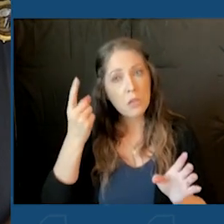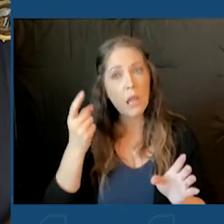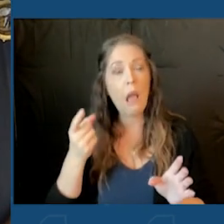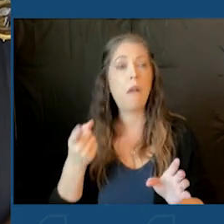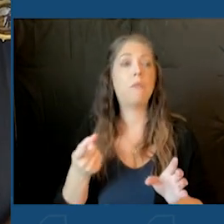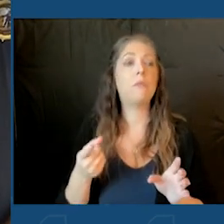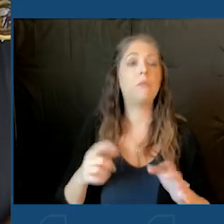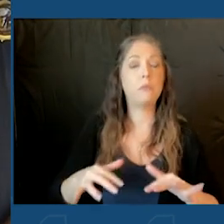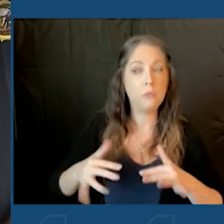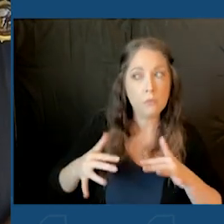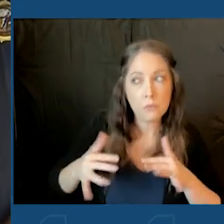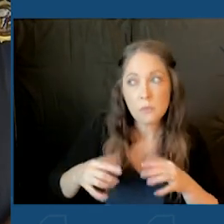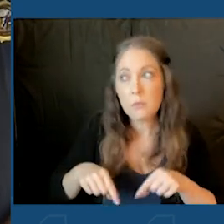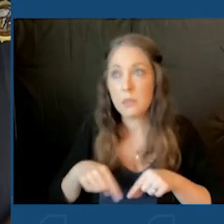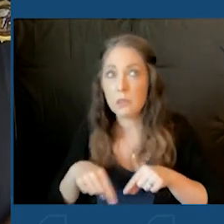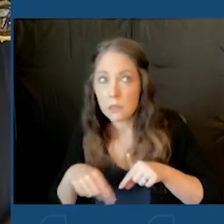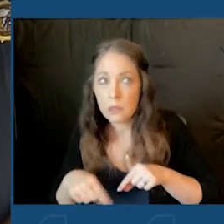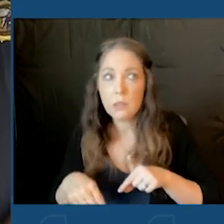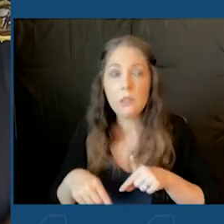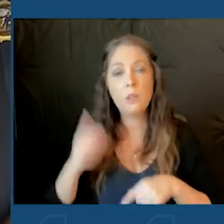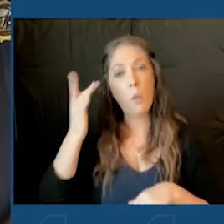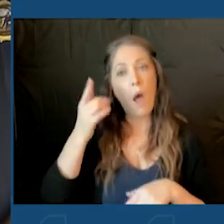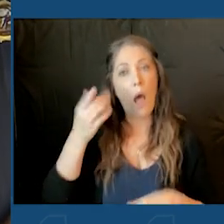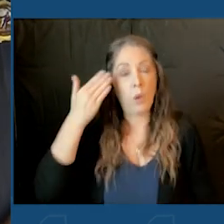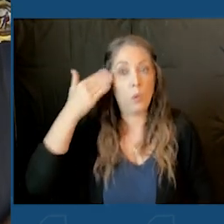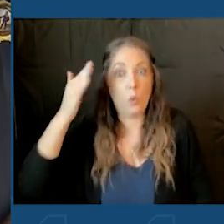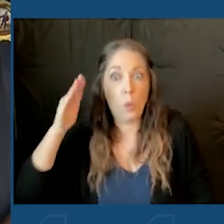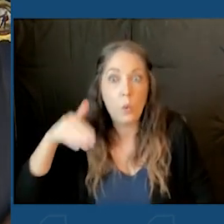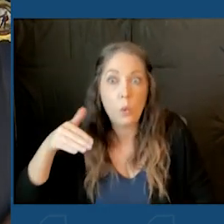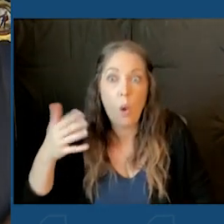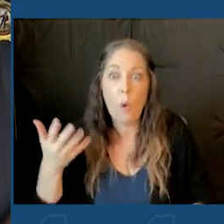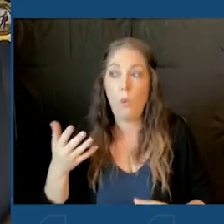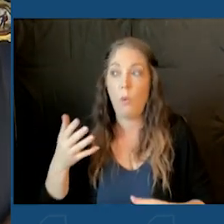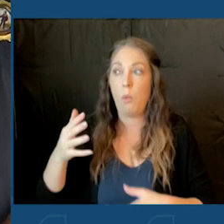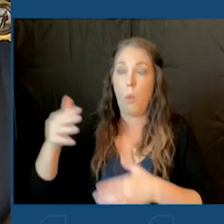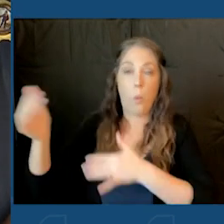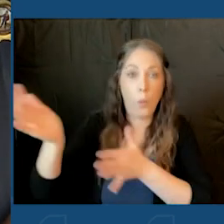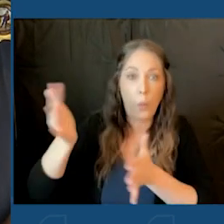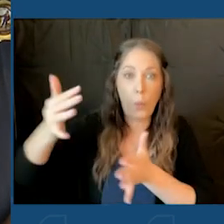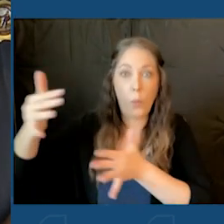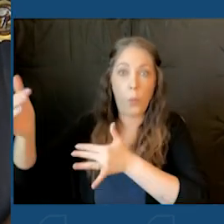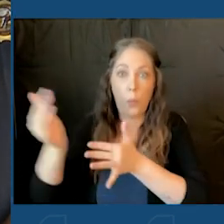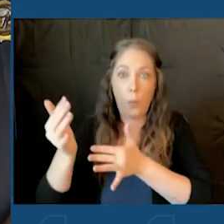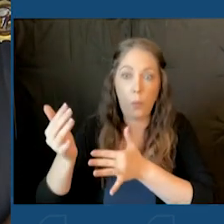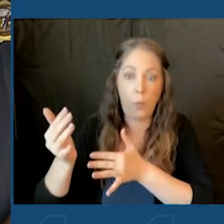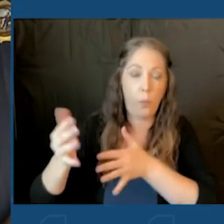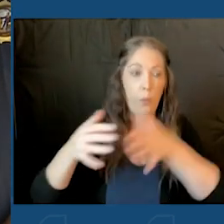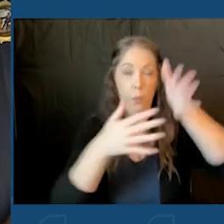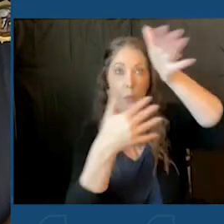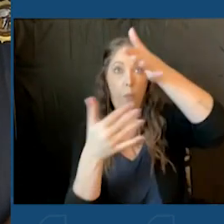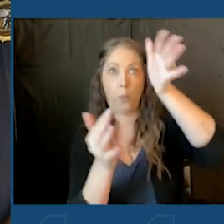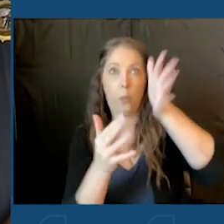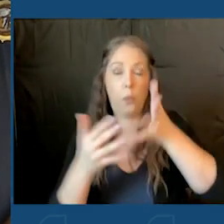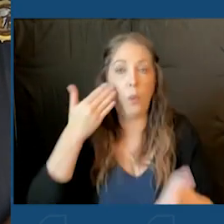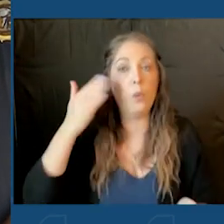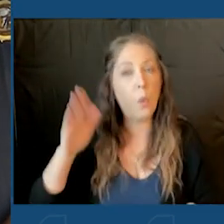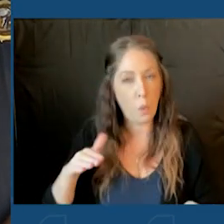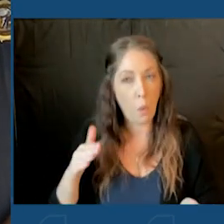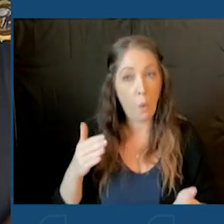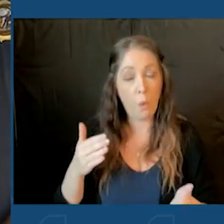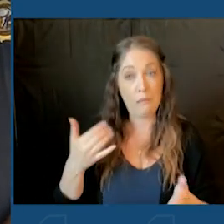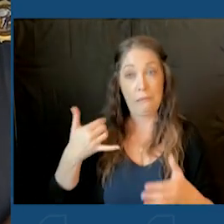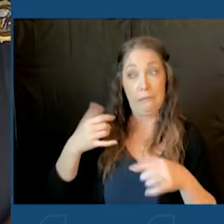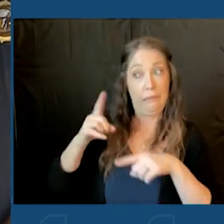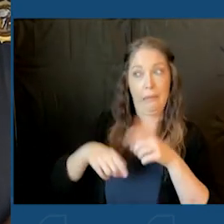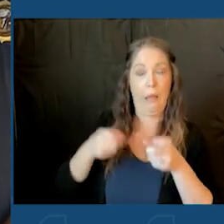nearby communities, because you just don't know. You don't know whether the westerly winds are going to shift and become northerly. So there are things still out of our control. That is